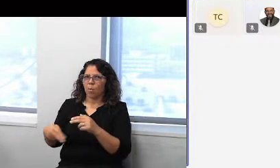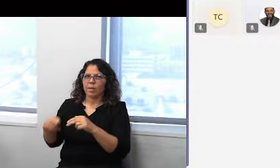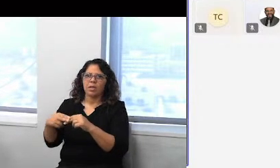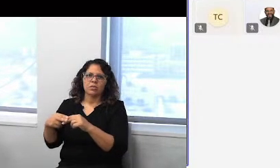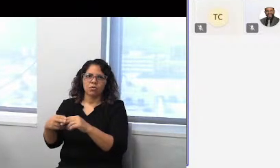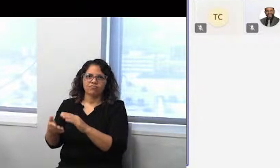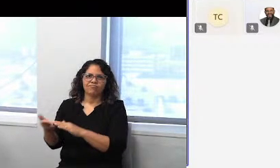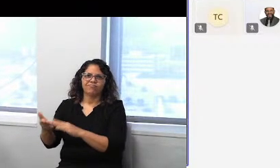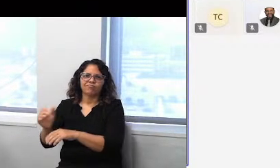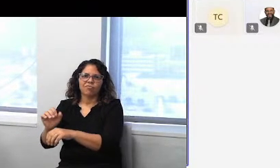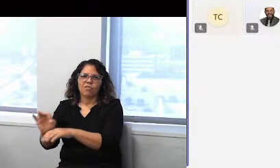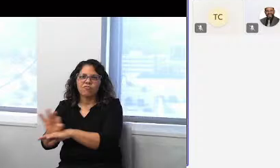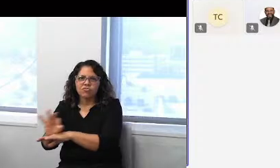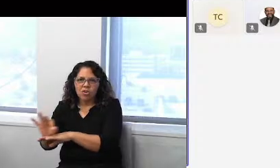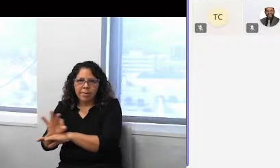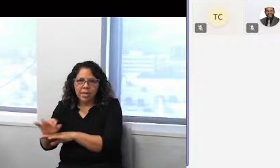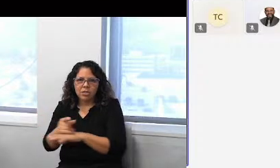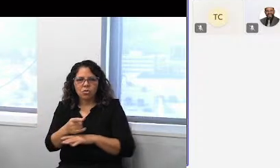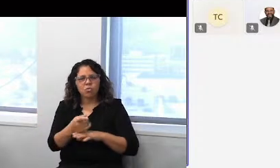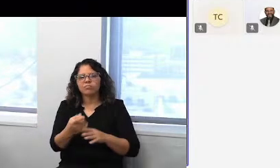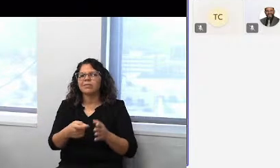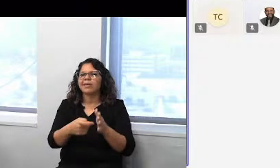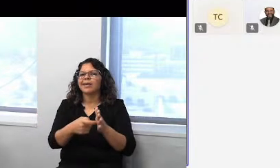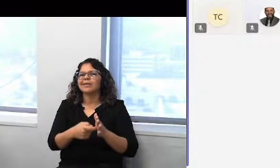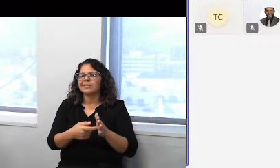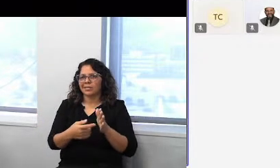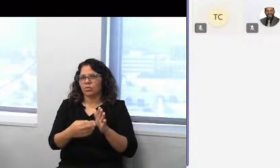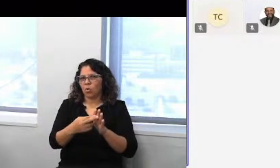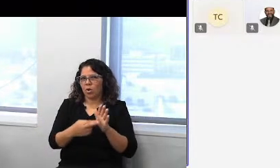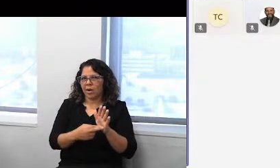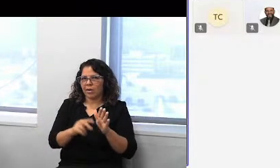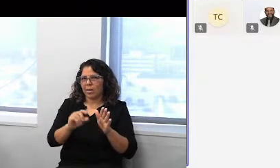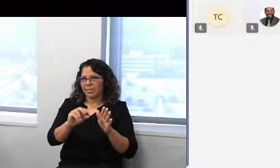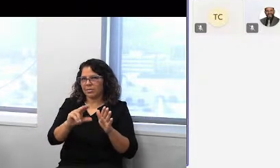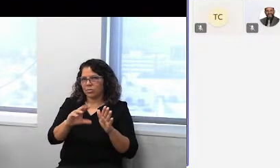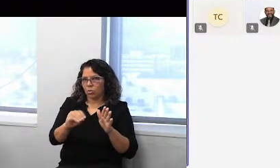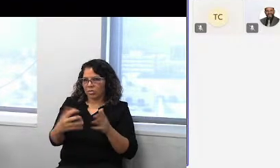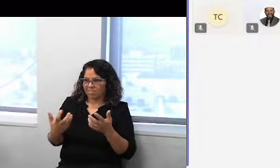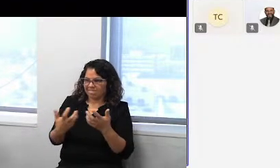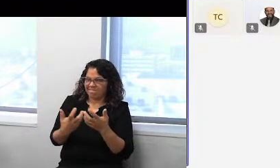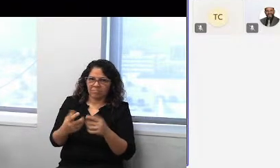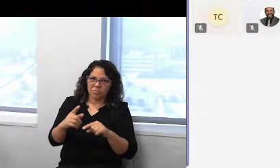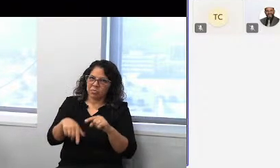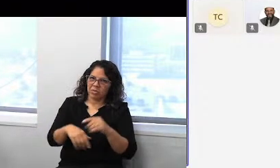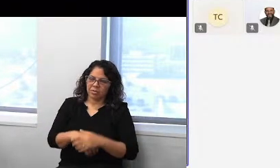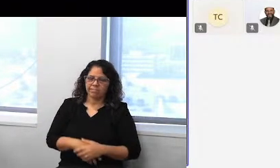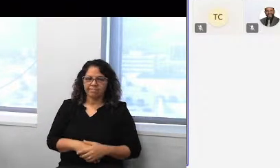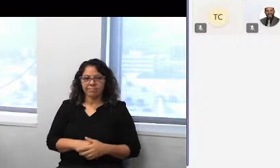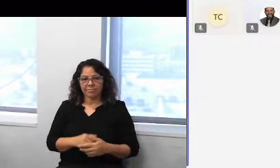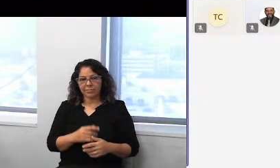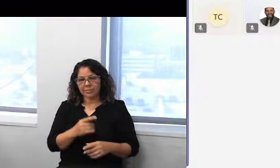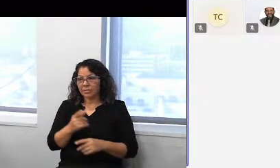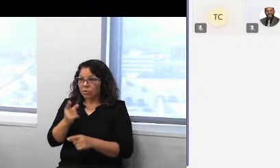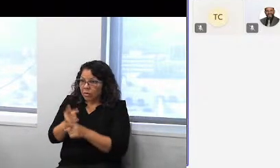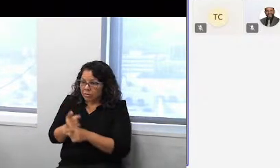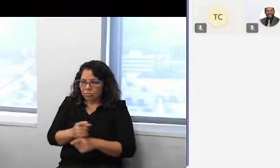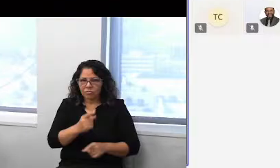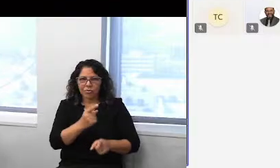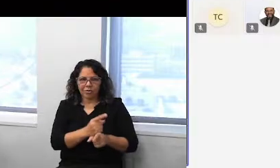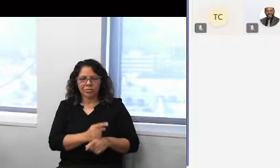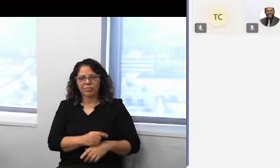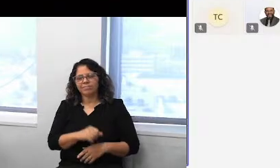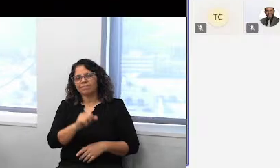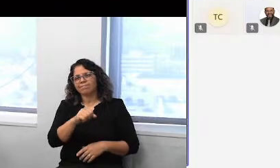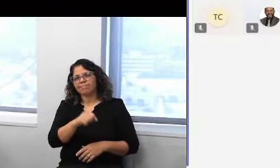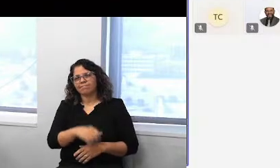2050 mandate. That's what we're both saying. Is that correct? That is correct, sir. All right. Well, thank you for that. It's not easy, is it? It's not easy. It